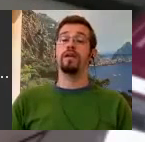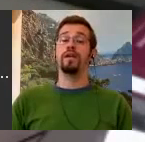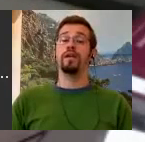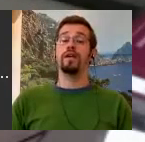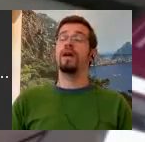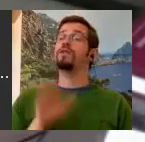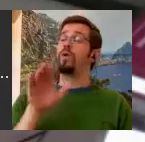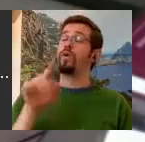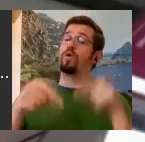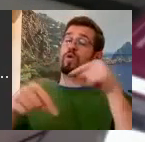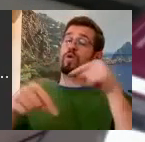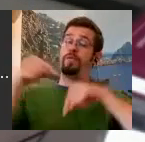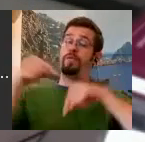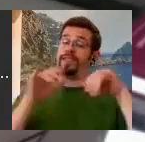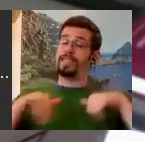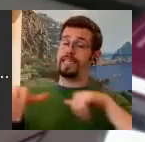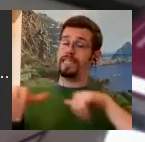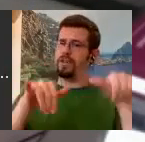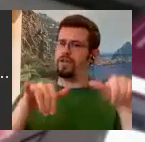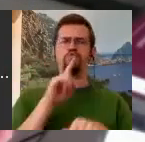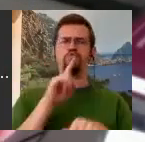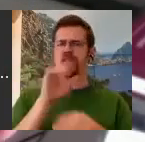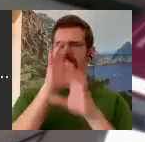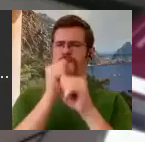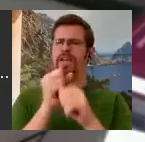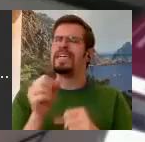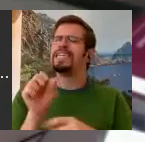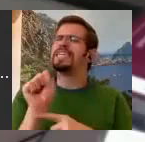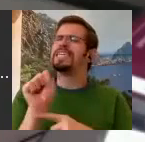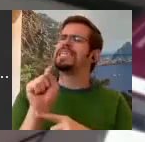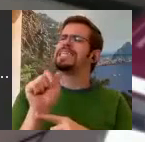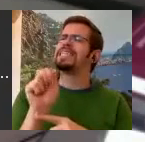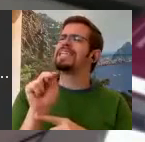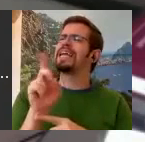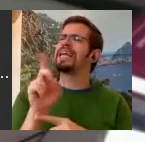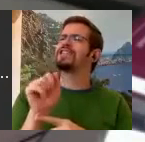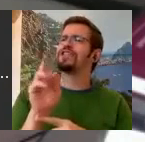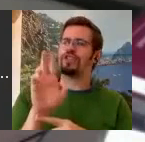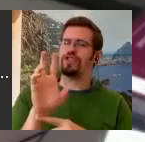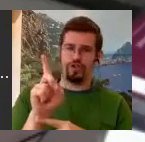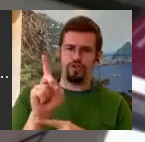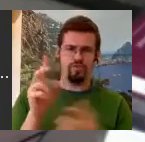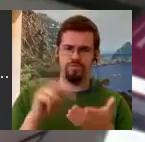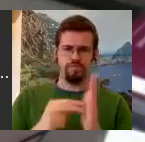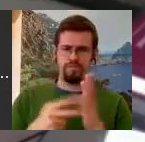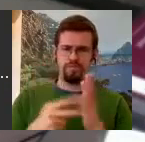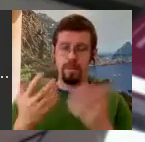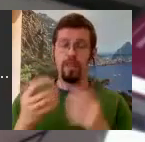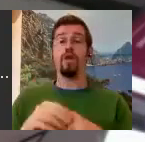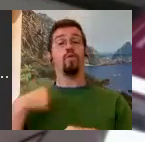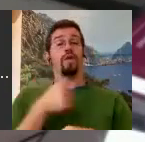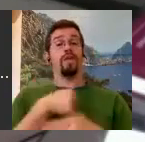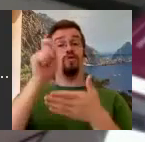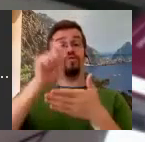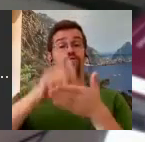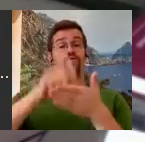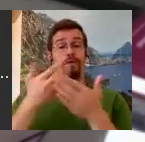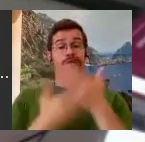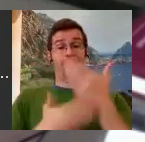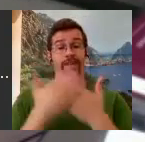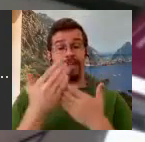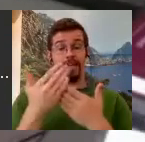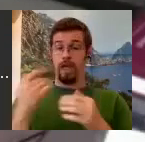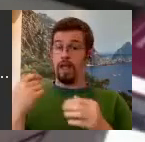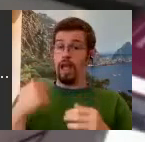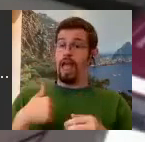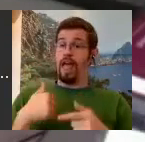standard fascinates me, because what is a standard? We write by hand, and then Richard Gleaves and I tried our best to